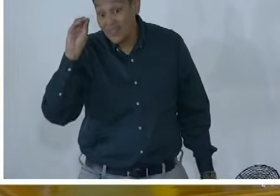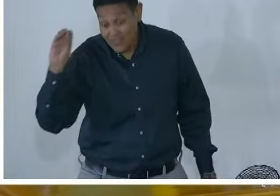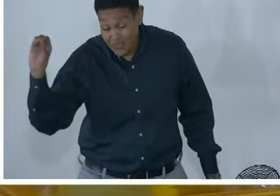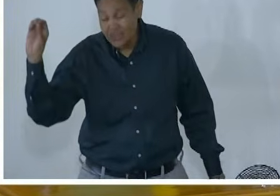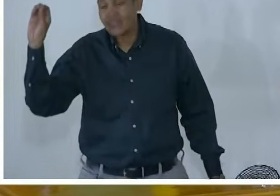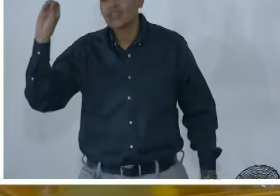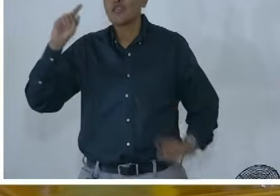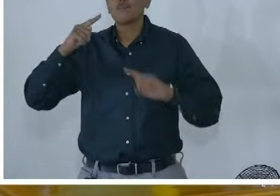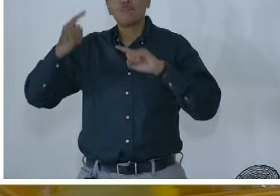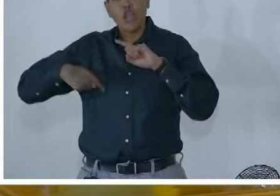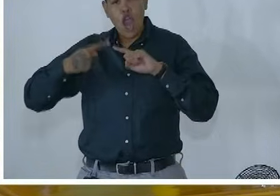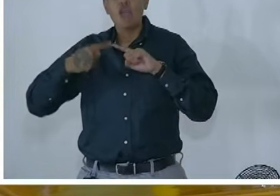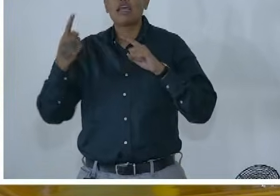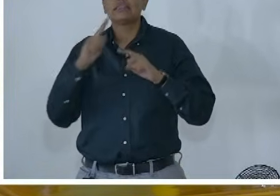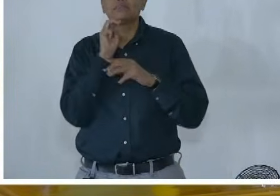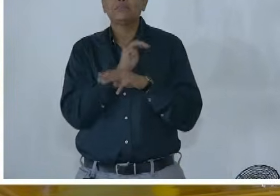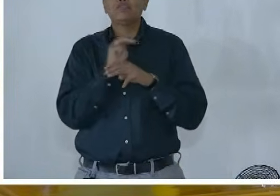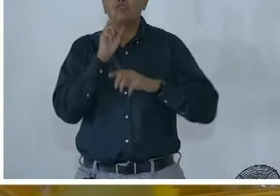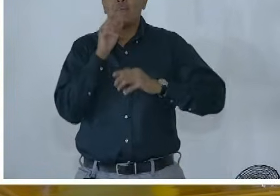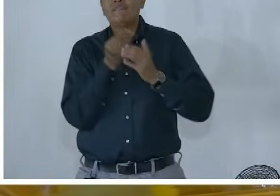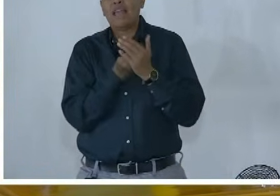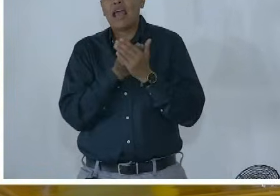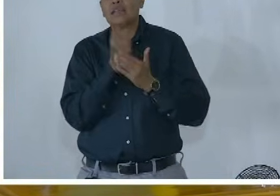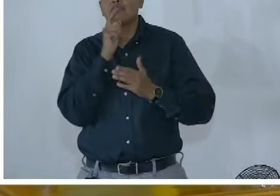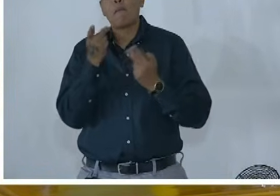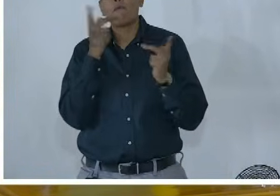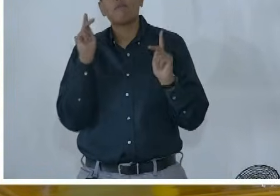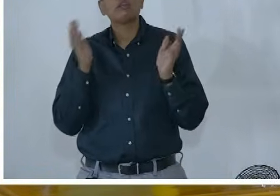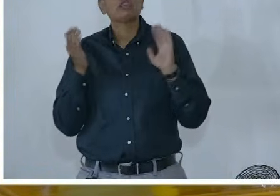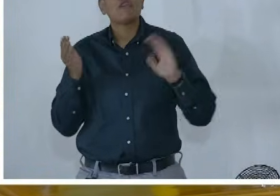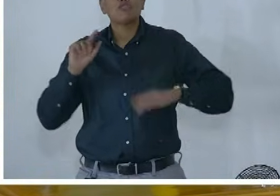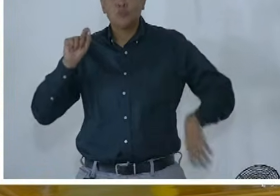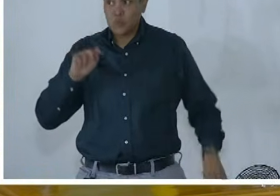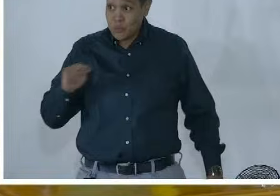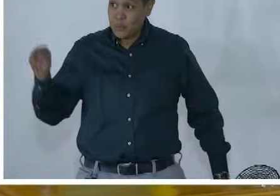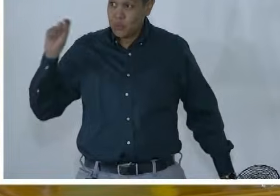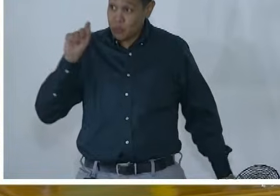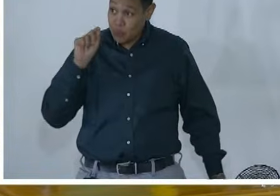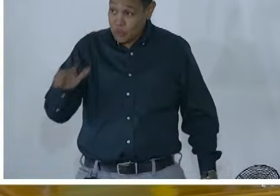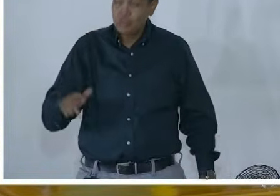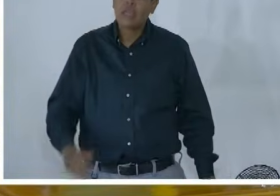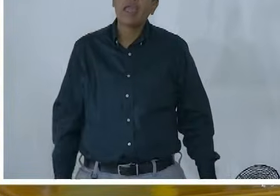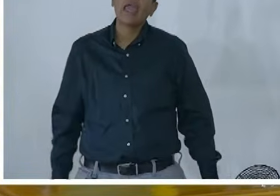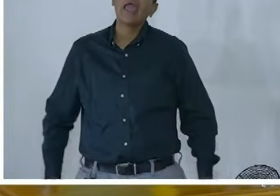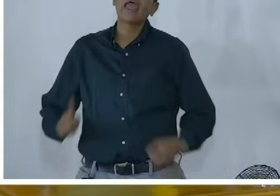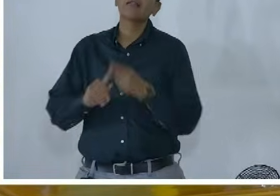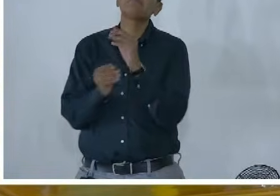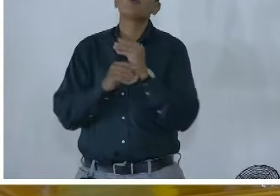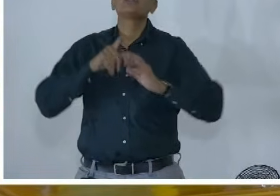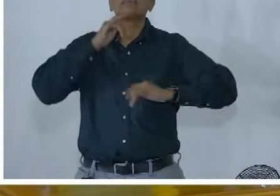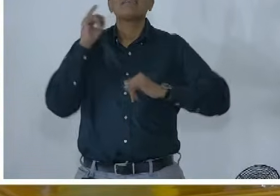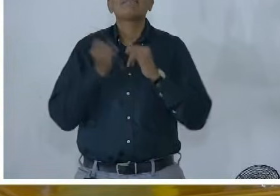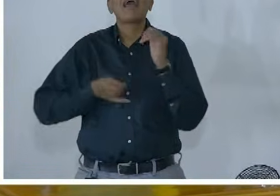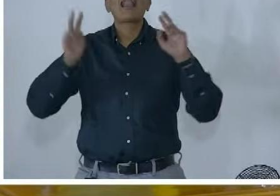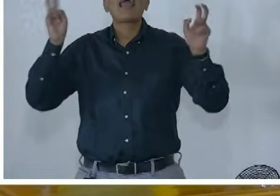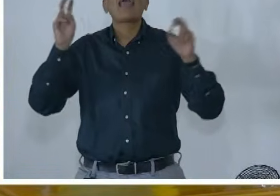20000 Recurrent Minister of Finance and the Public Service 2022-2023, and finally Head